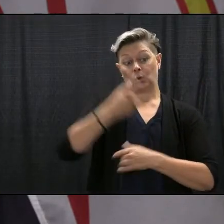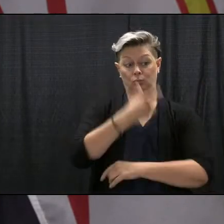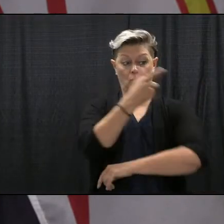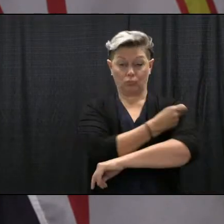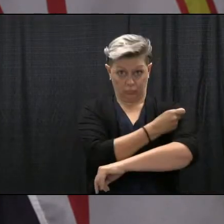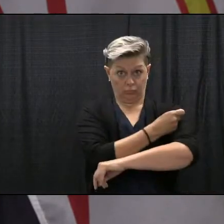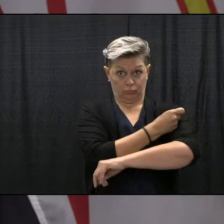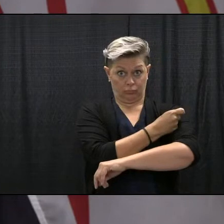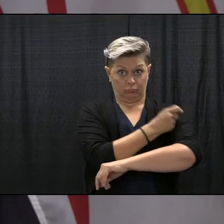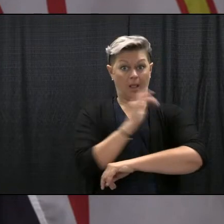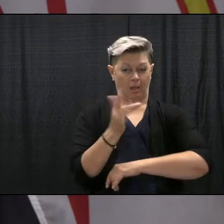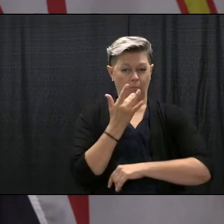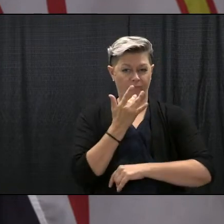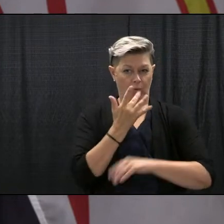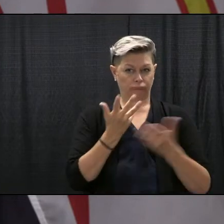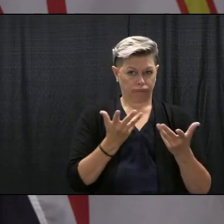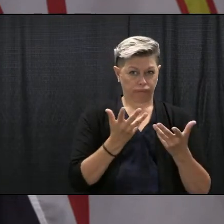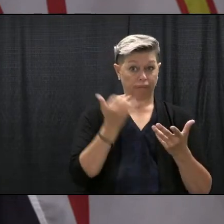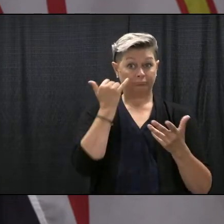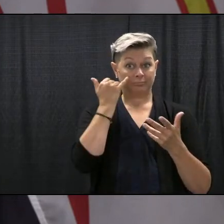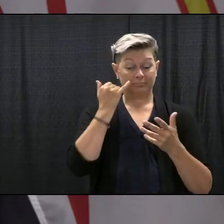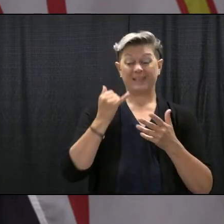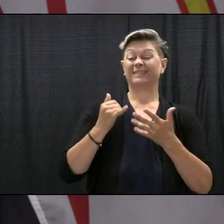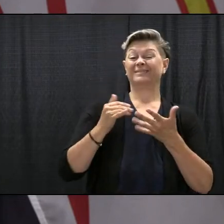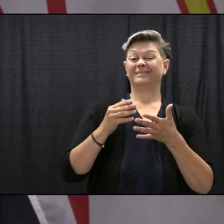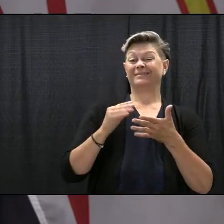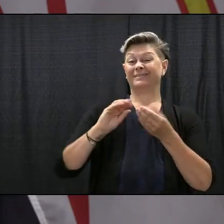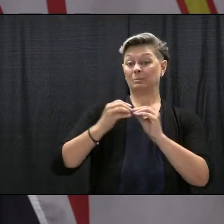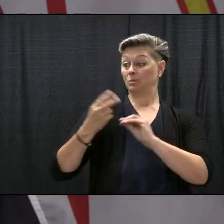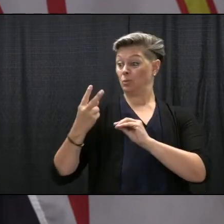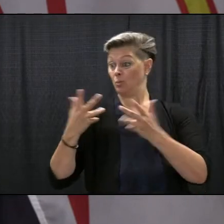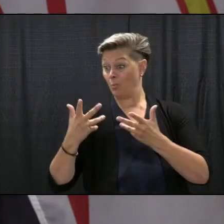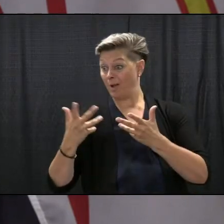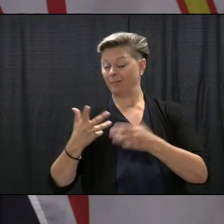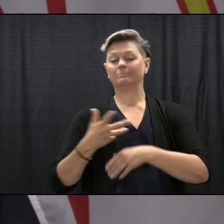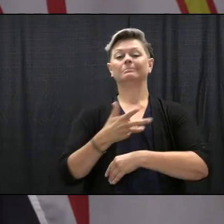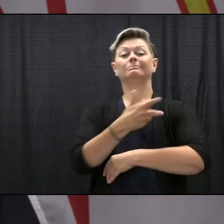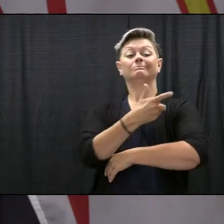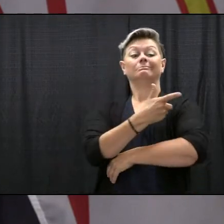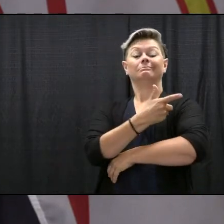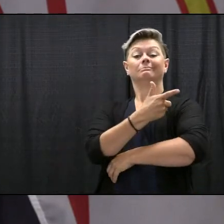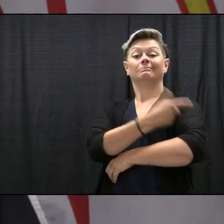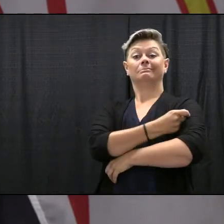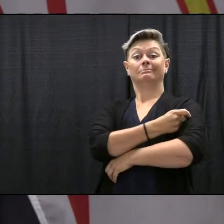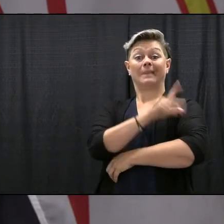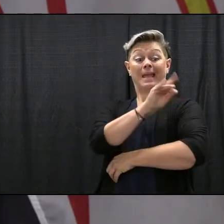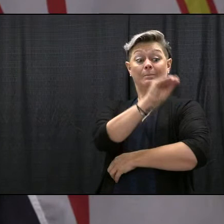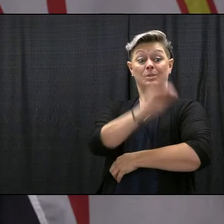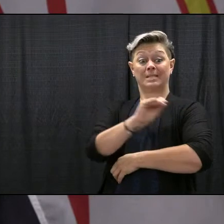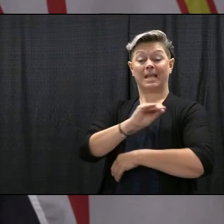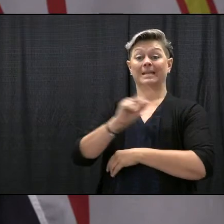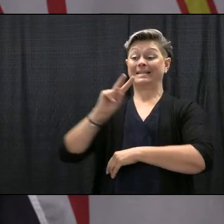dose. If we look at step 2 of our plan, it's 80% with first dose, 50% with second dose.